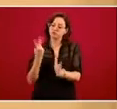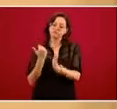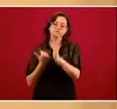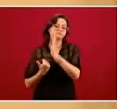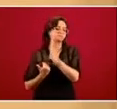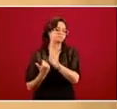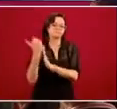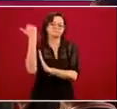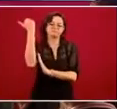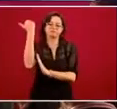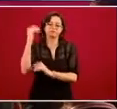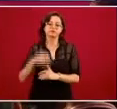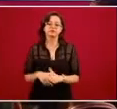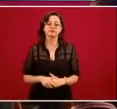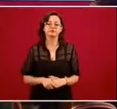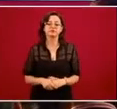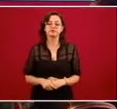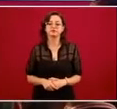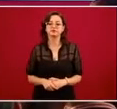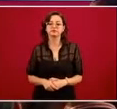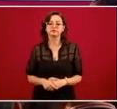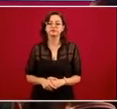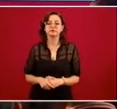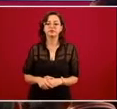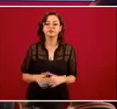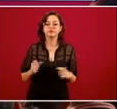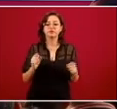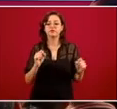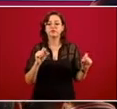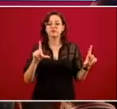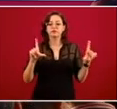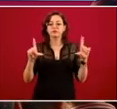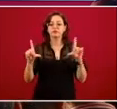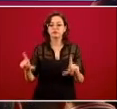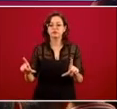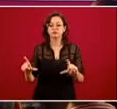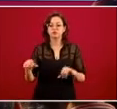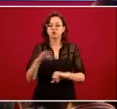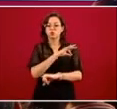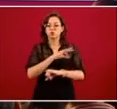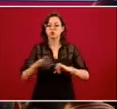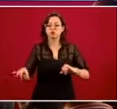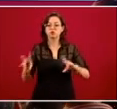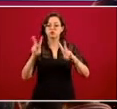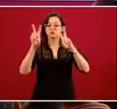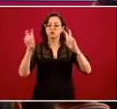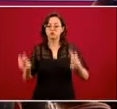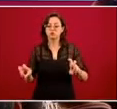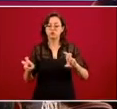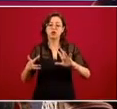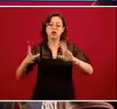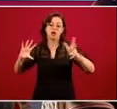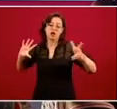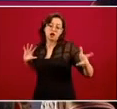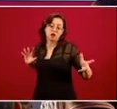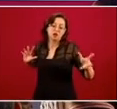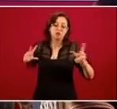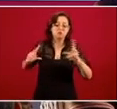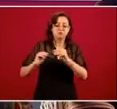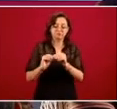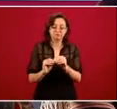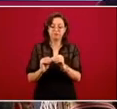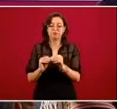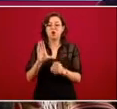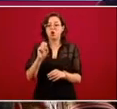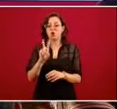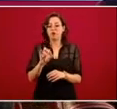to wait a little bit to see if this curve will continue to go up or will flatten a little bit. And this is